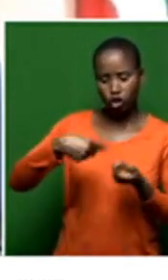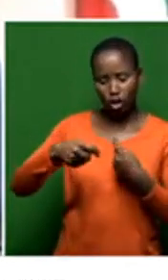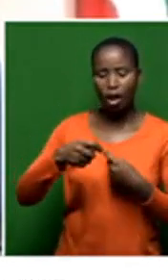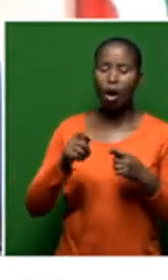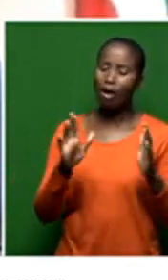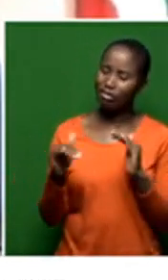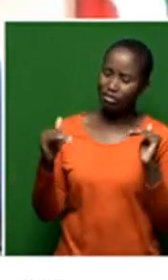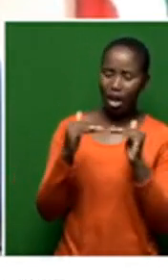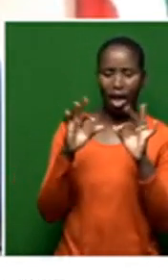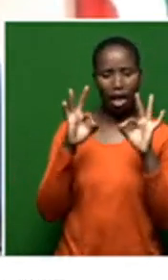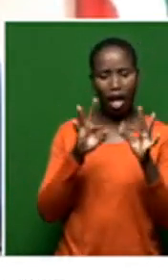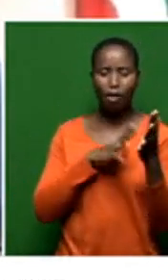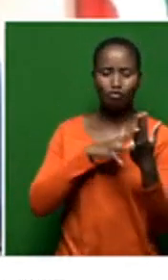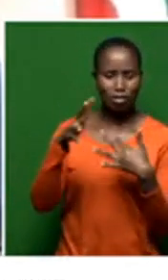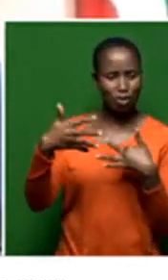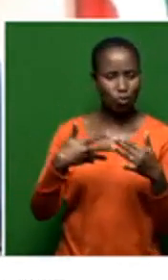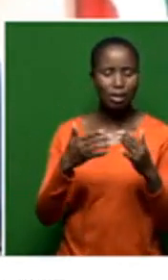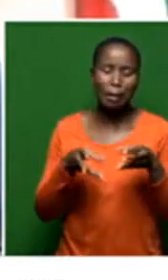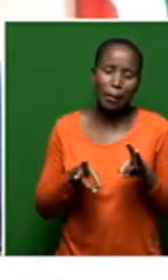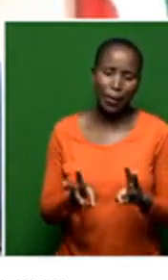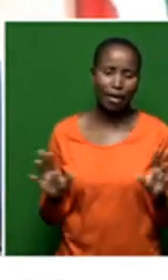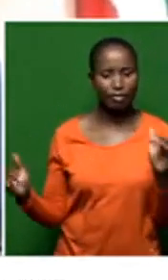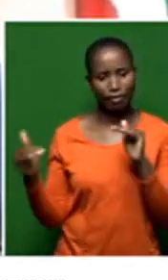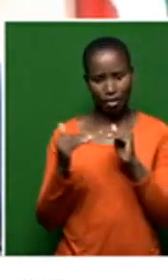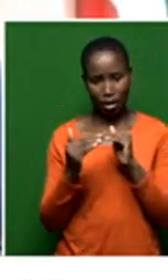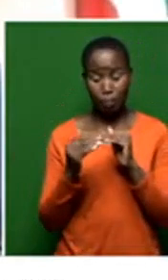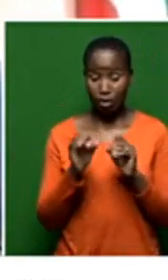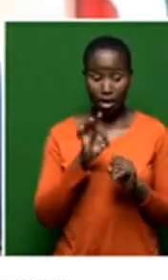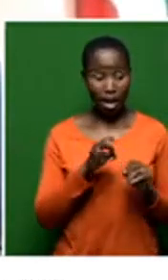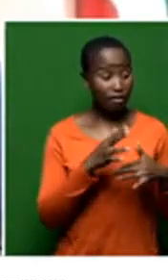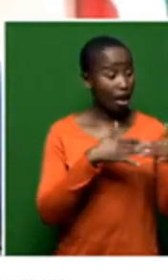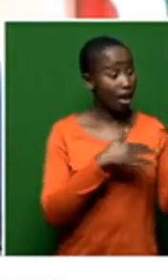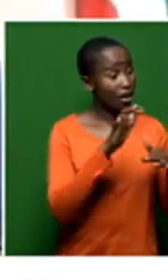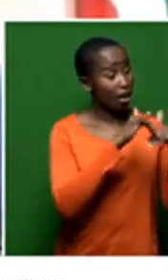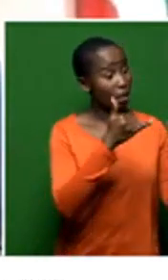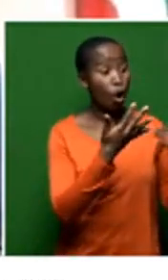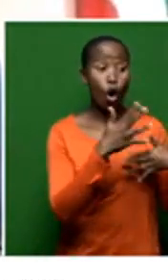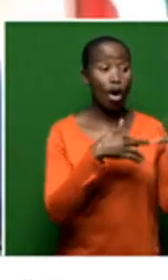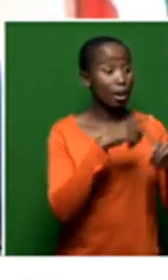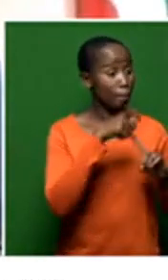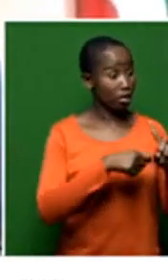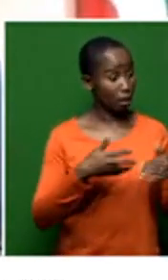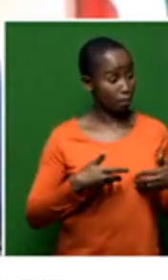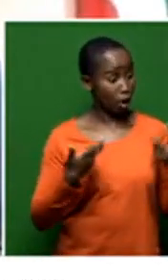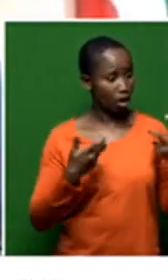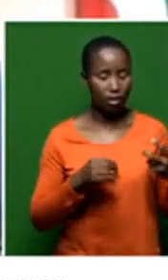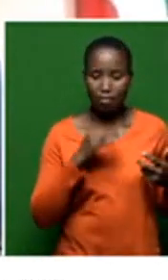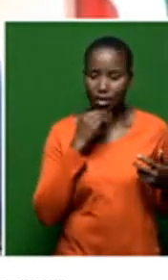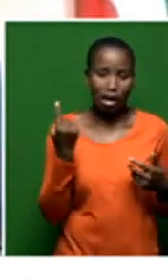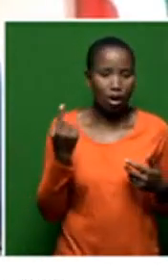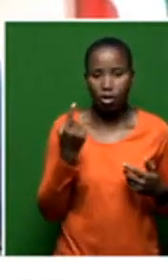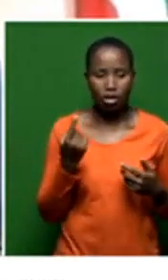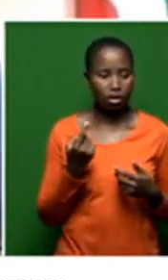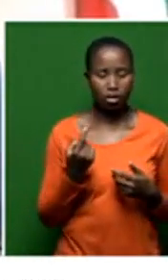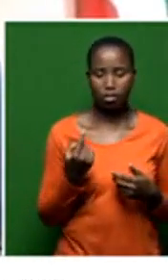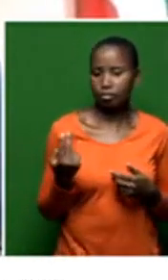ethical, transparent manner. But should anyone be aggrieved, there is nothing that, you and I, it's only moral